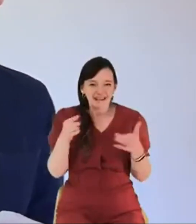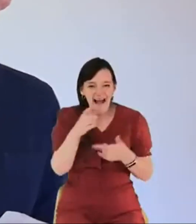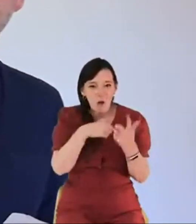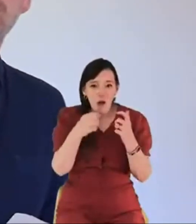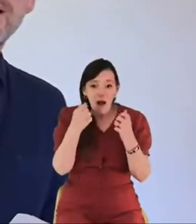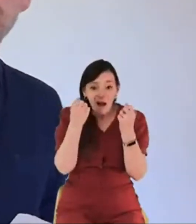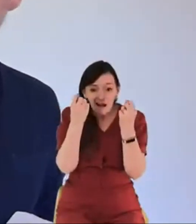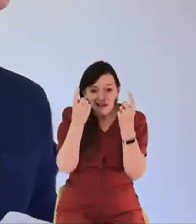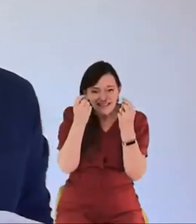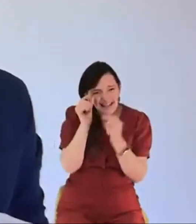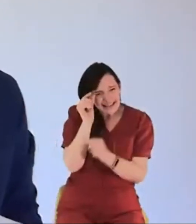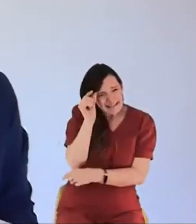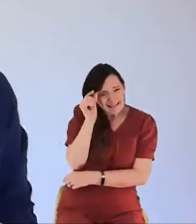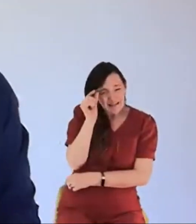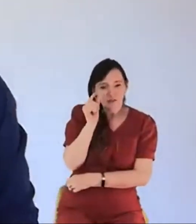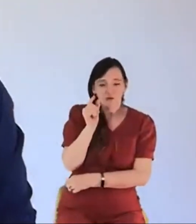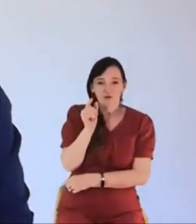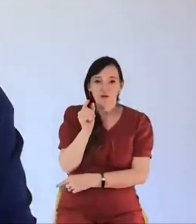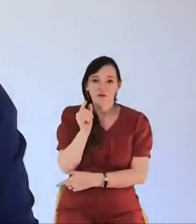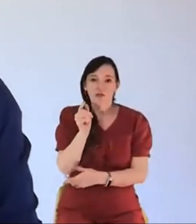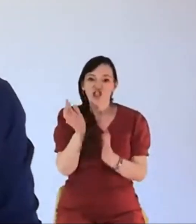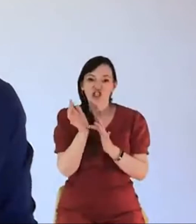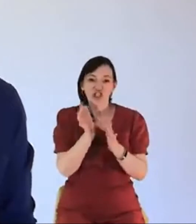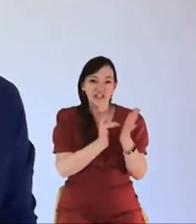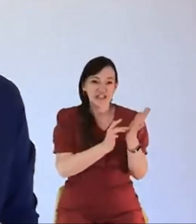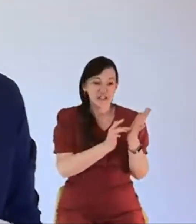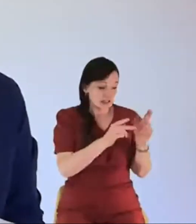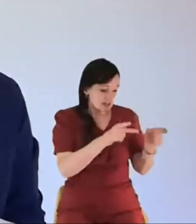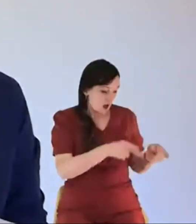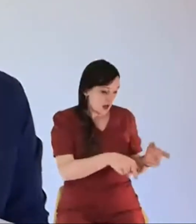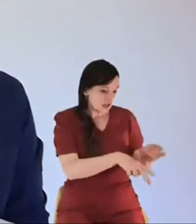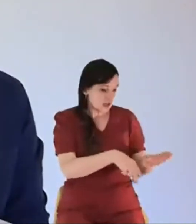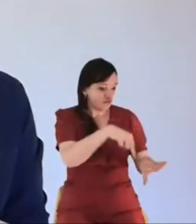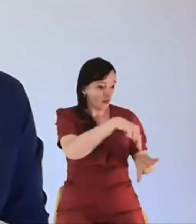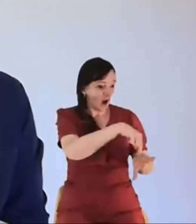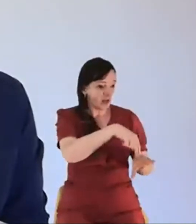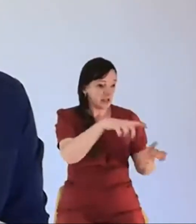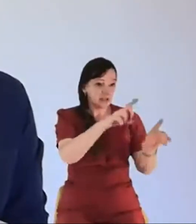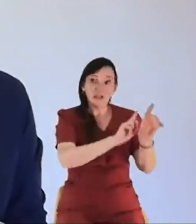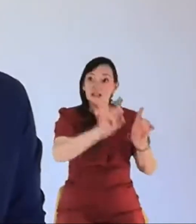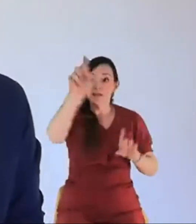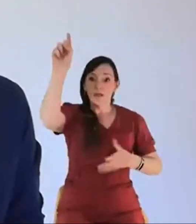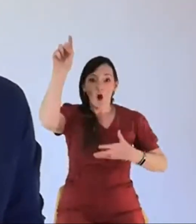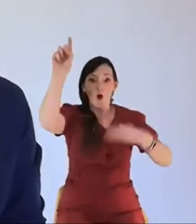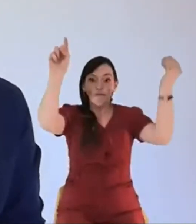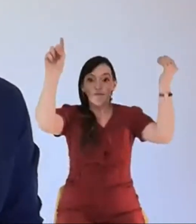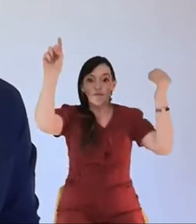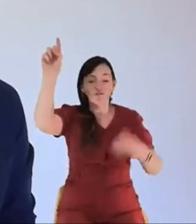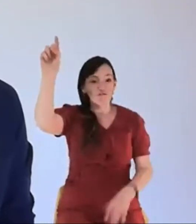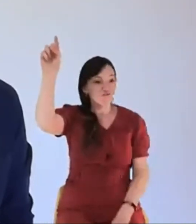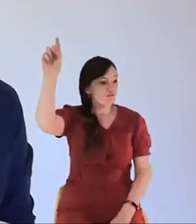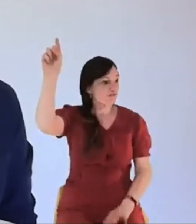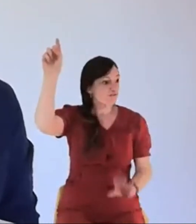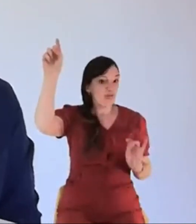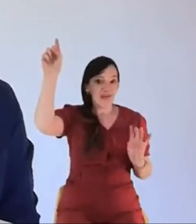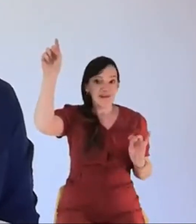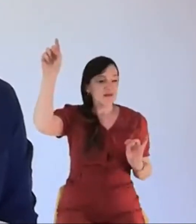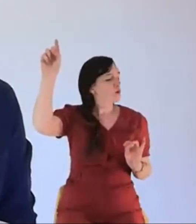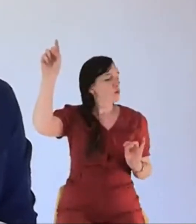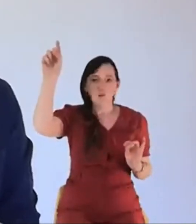didn't just Come to die And rise And disappear And leave us to it He came to restore The world